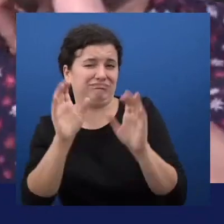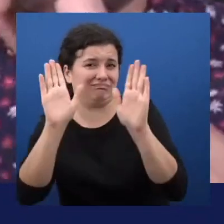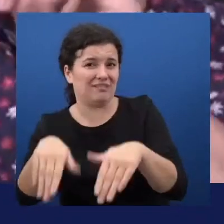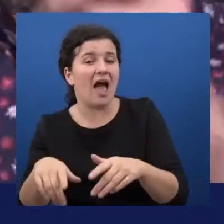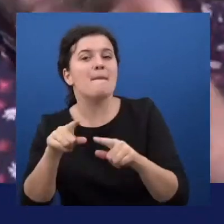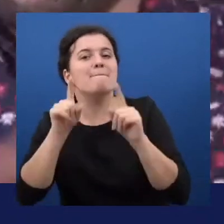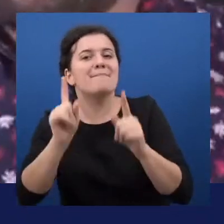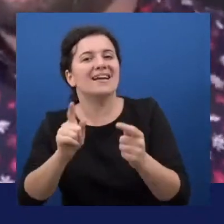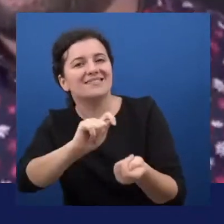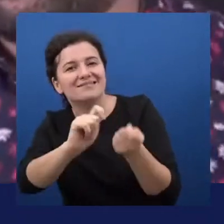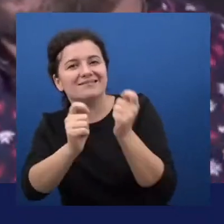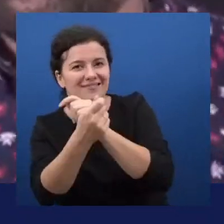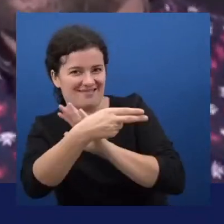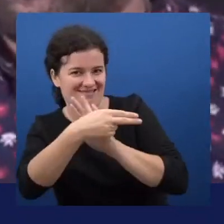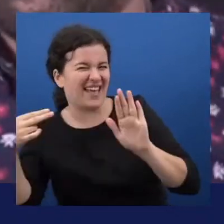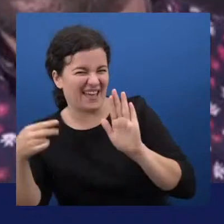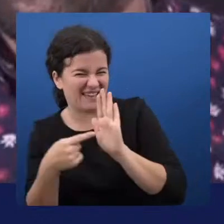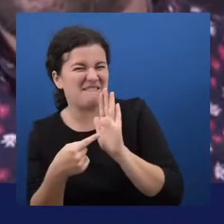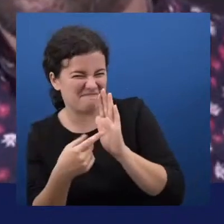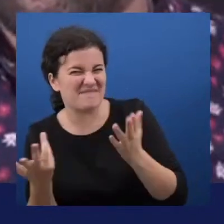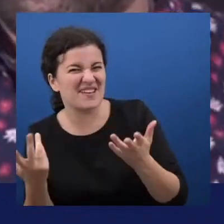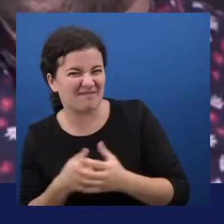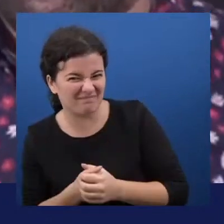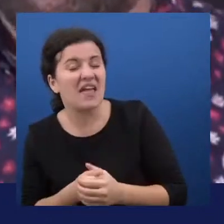When it does work, it gets a new name.